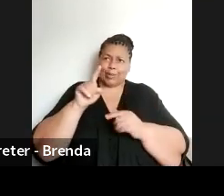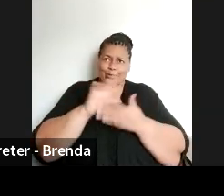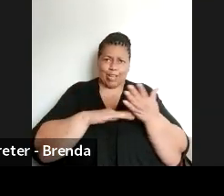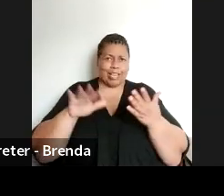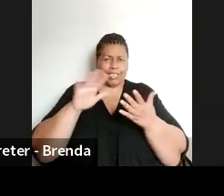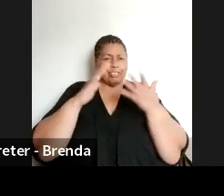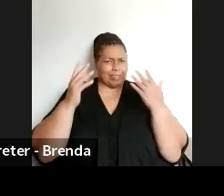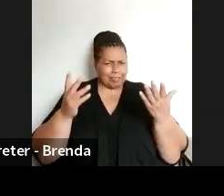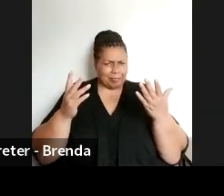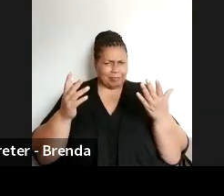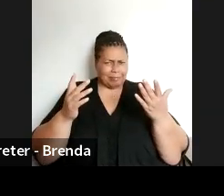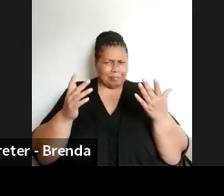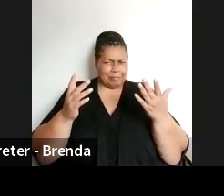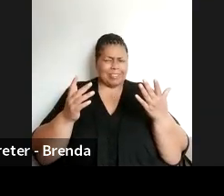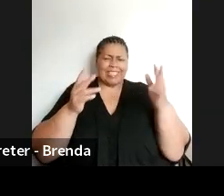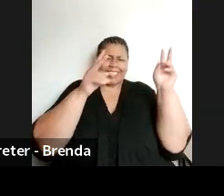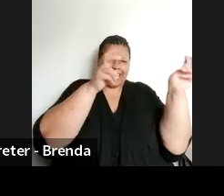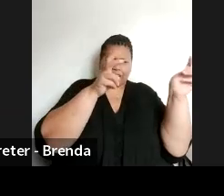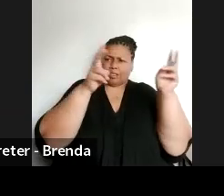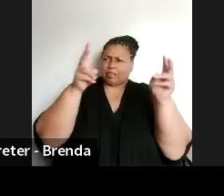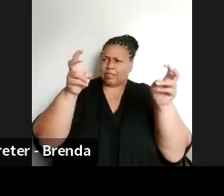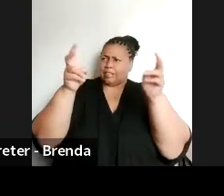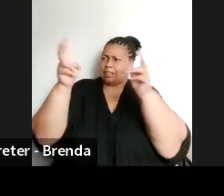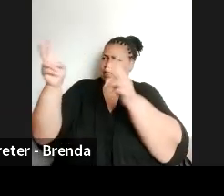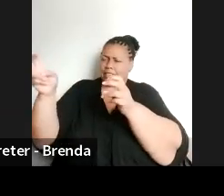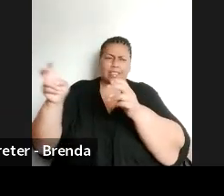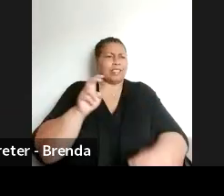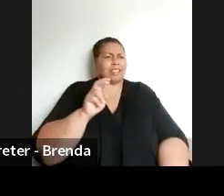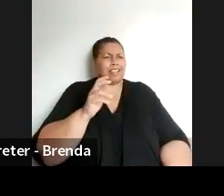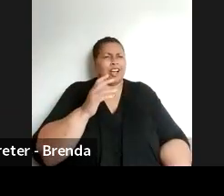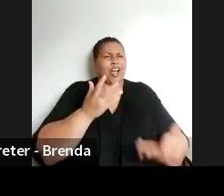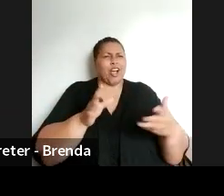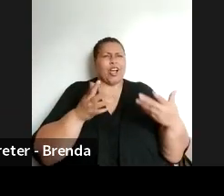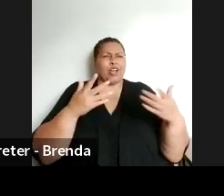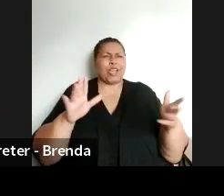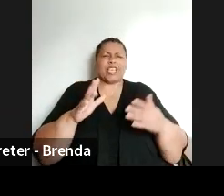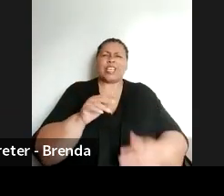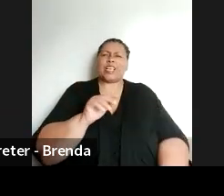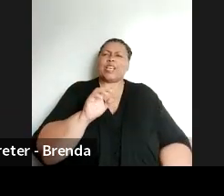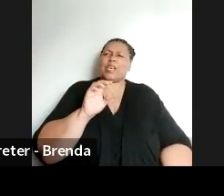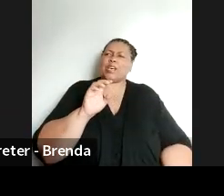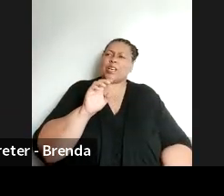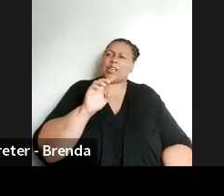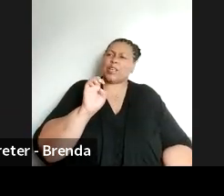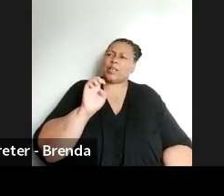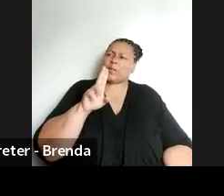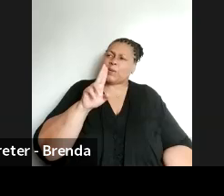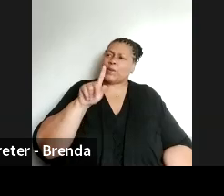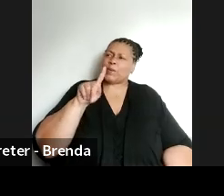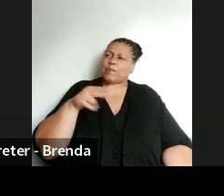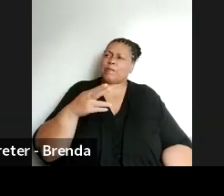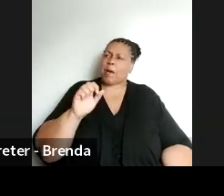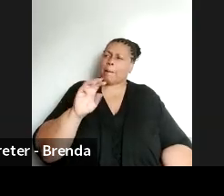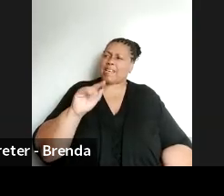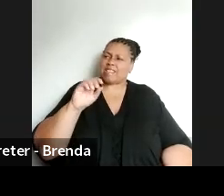then so the titles are already euphemisms for what they are, except for honors